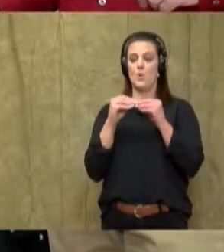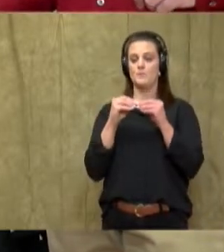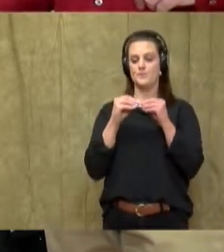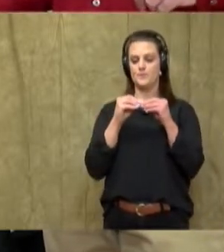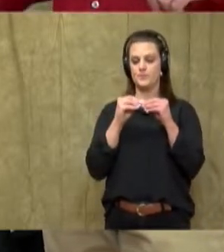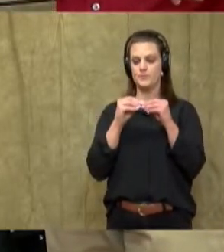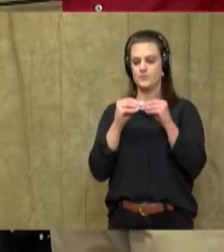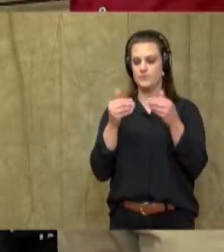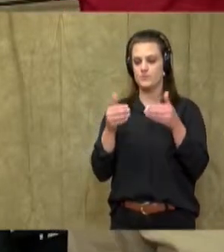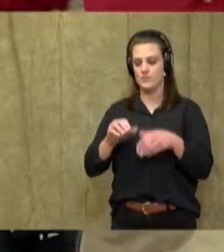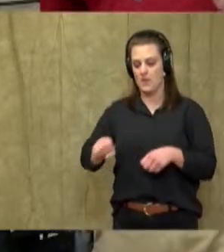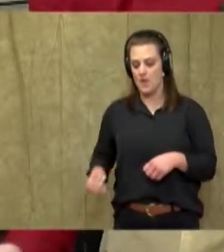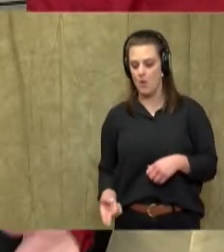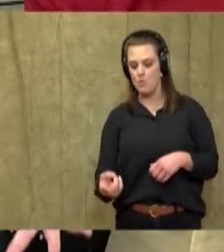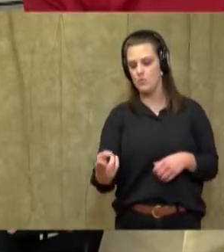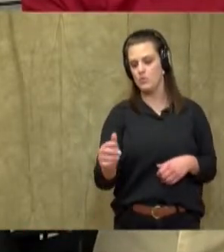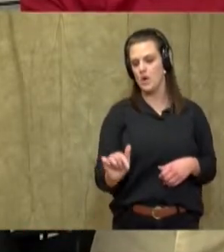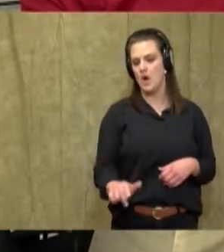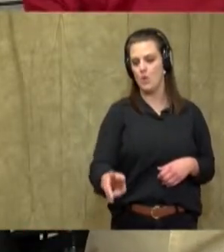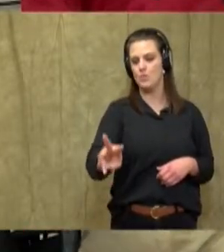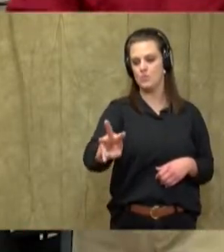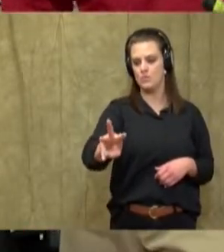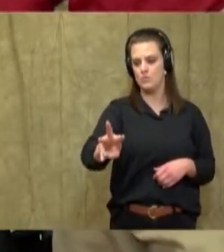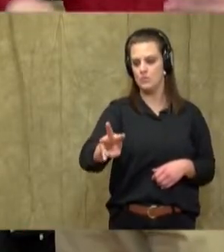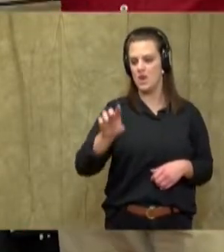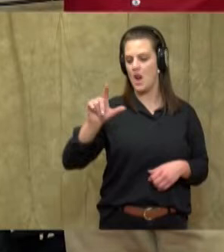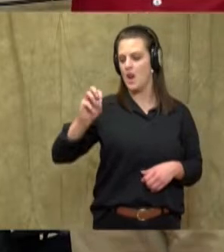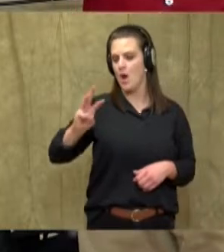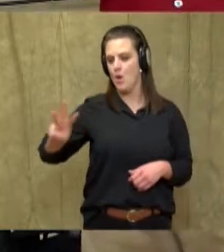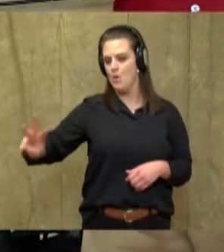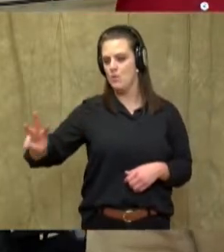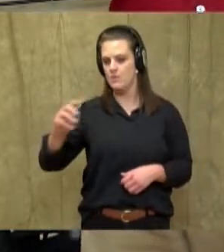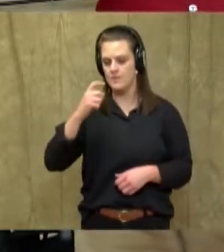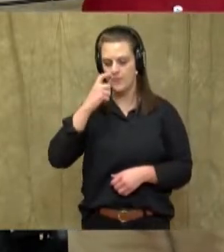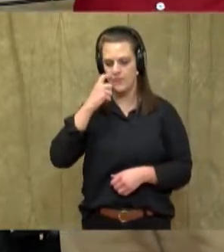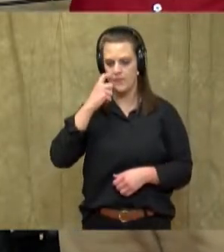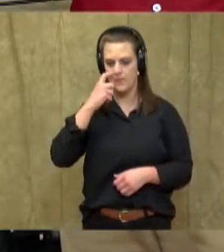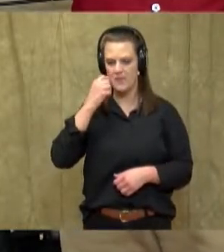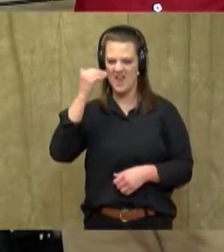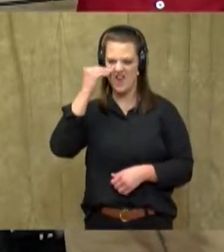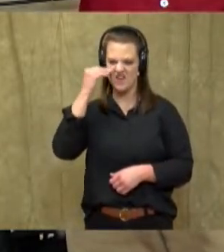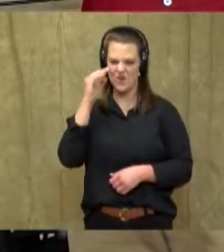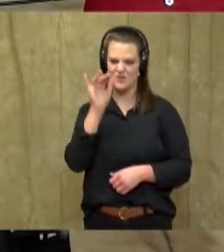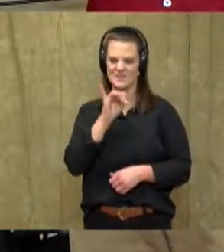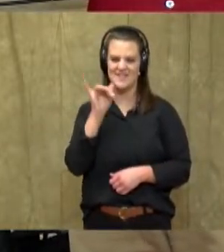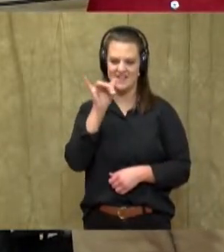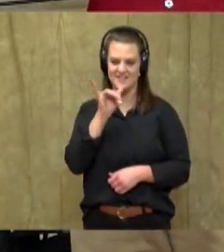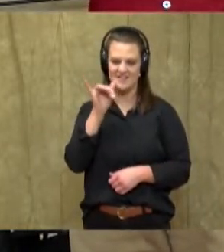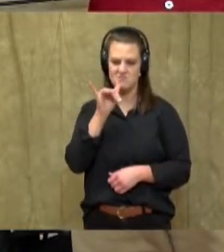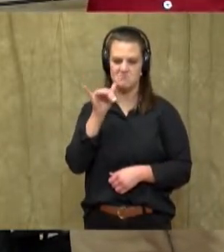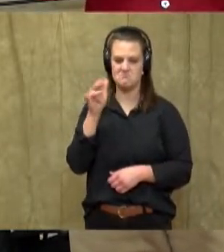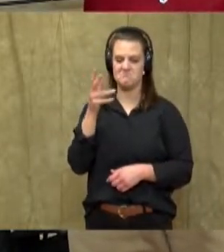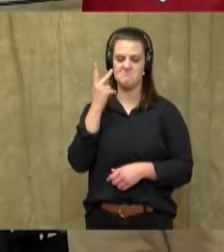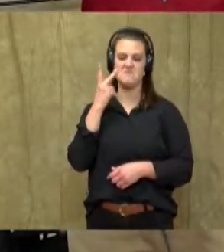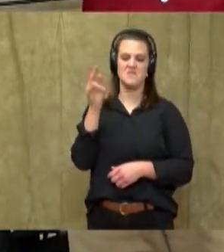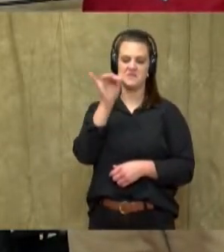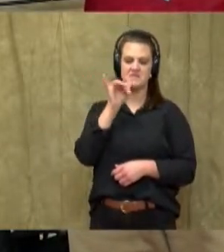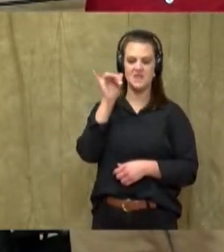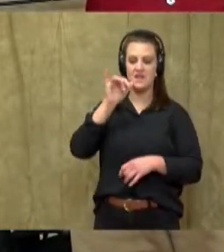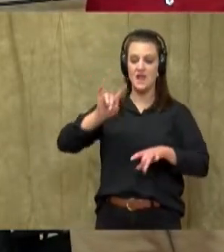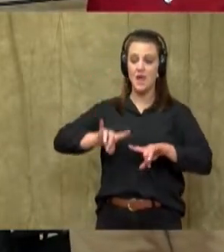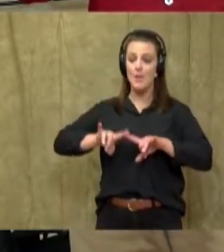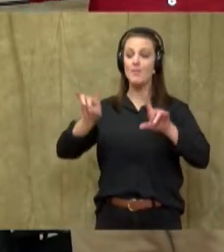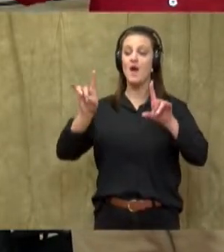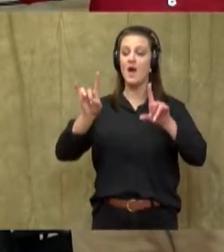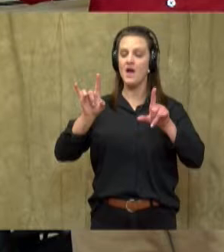2, 1, low. Now I know again it seems kind of silly, it sounds kind of silly, but it's a